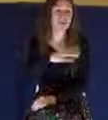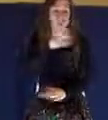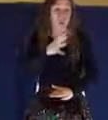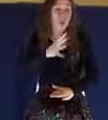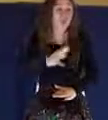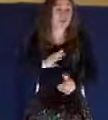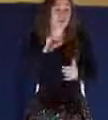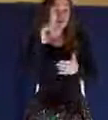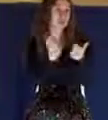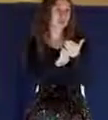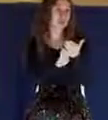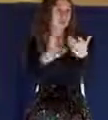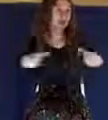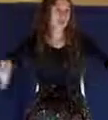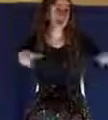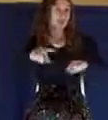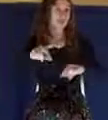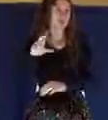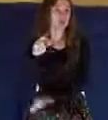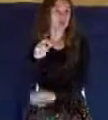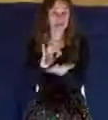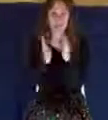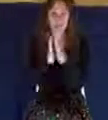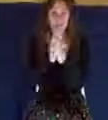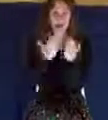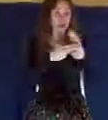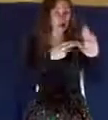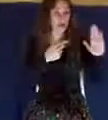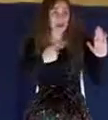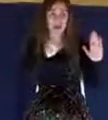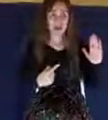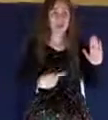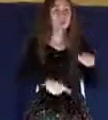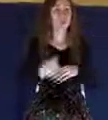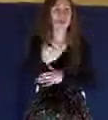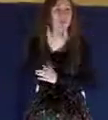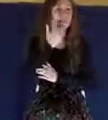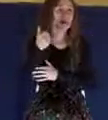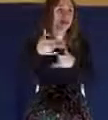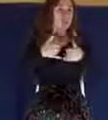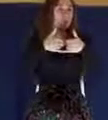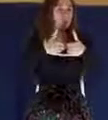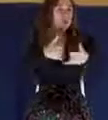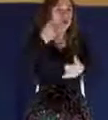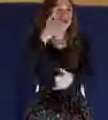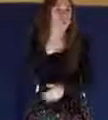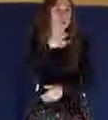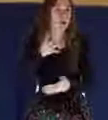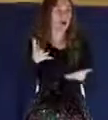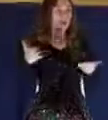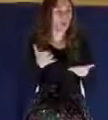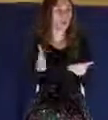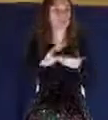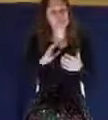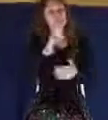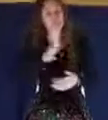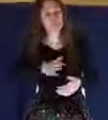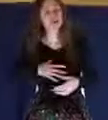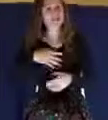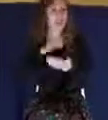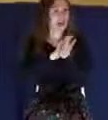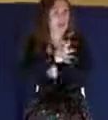of God's greatest gifts to humanity, is exalted through motherhood. There's no Golden Globe trophy